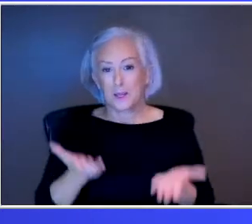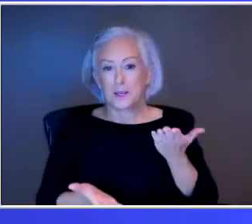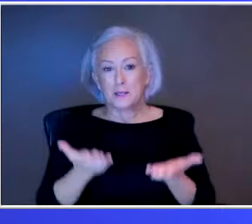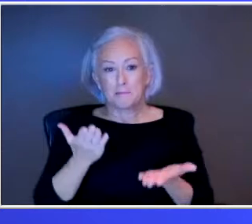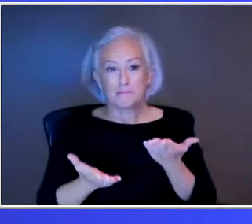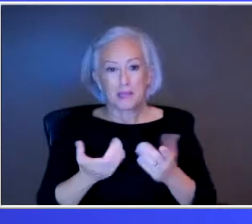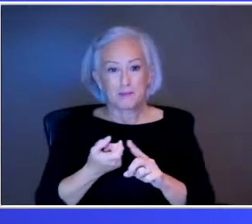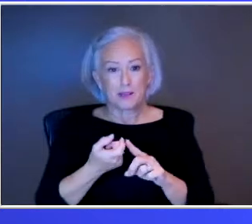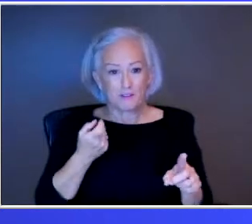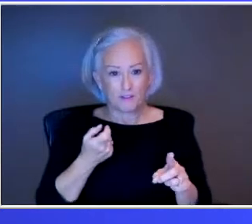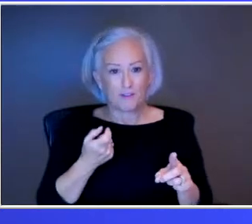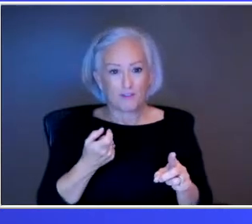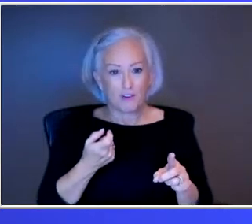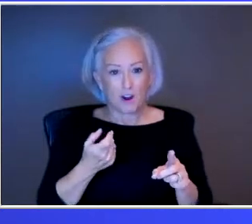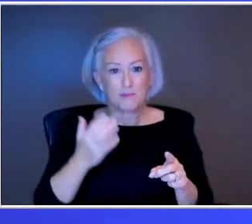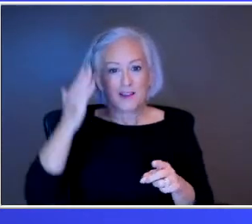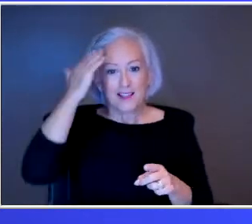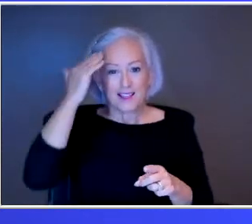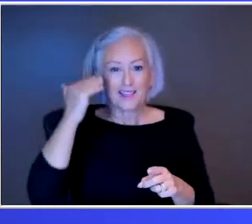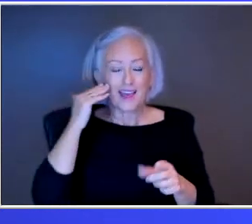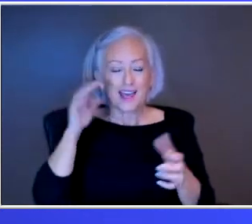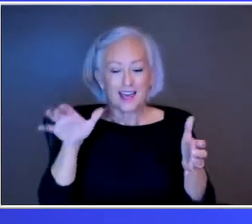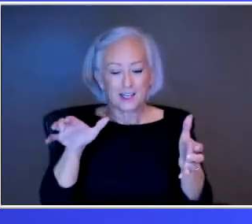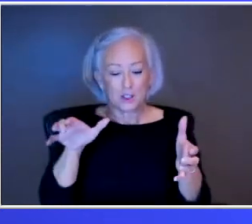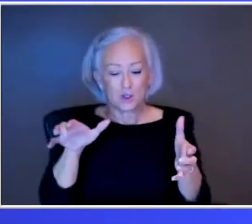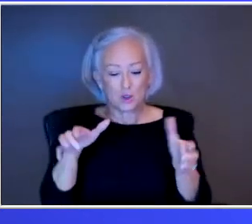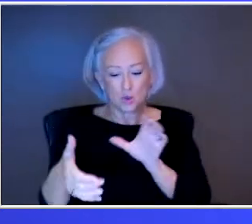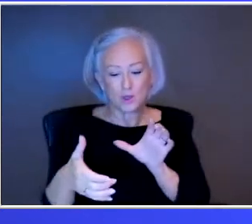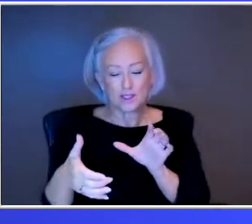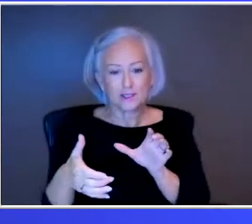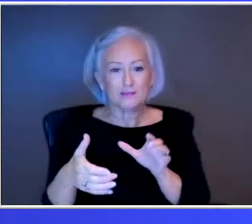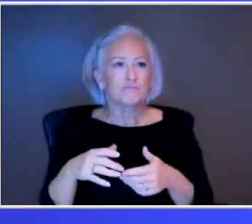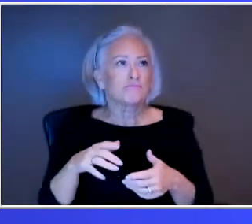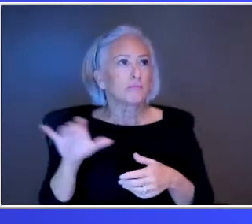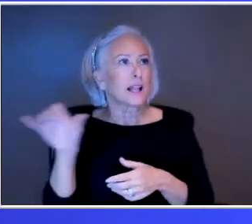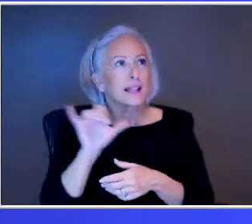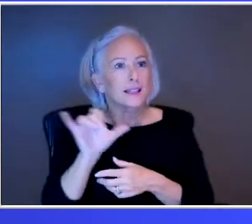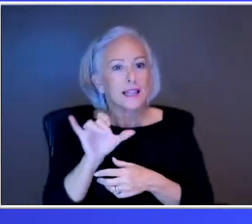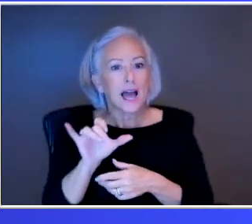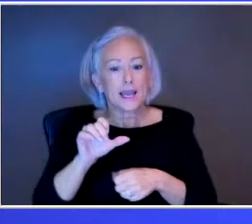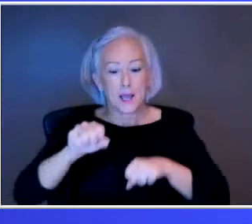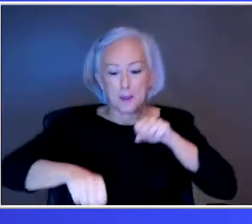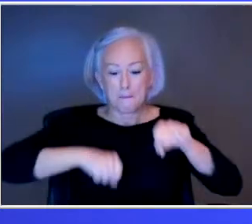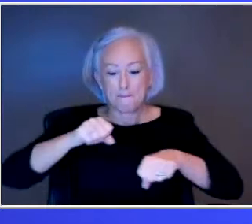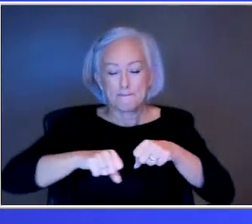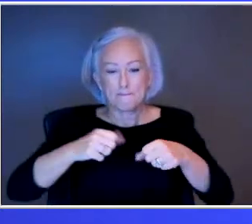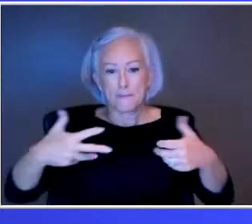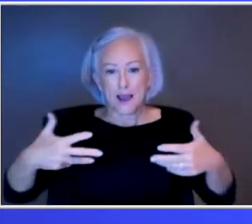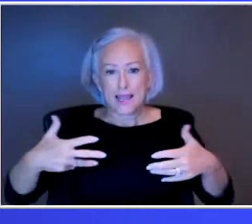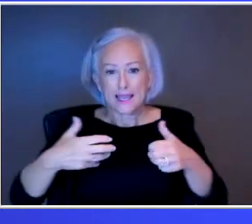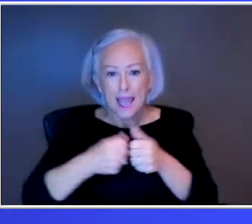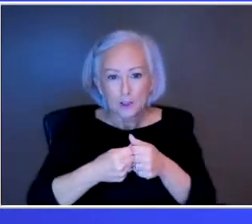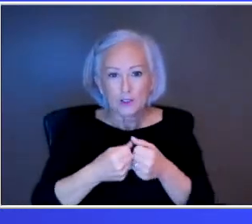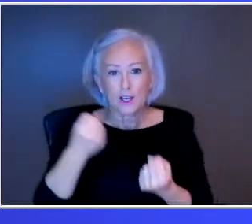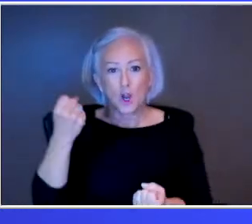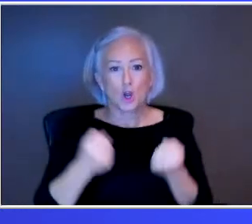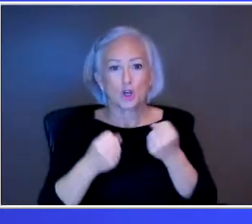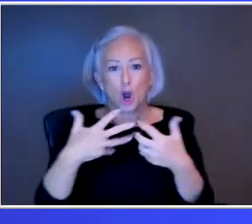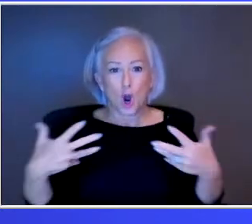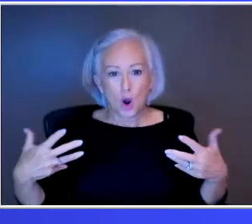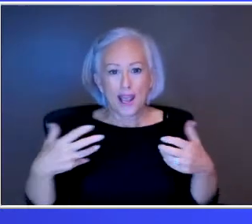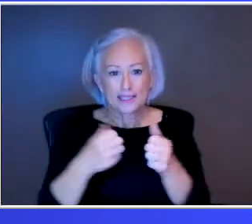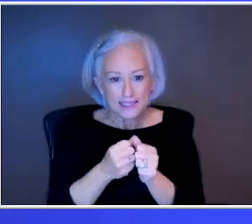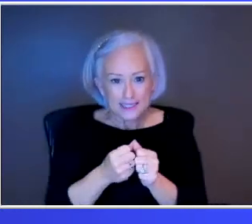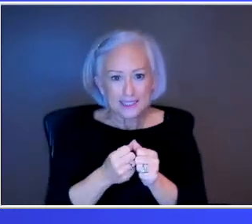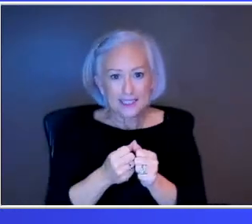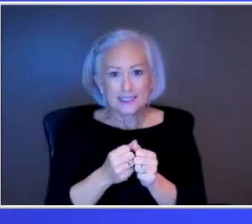significant twisting of the neck, which can happen by a bike accident or a motor vehicle accident. But sometimes even a freak occurrence can lead to a small